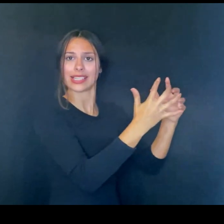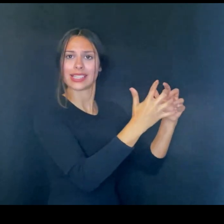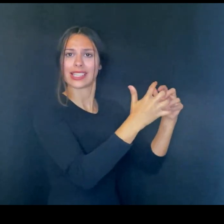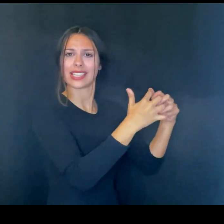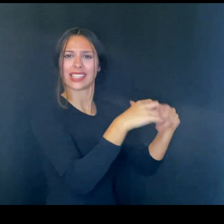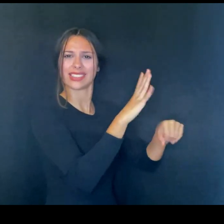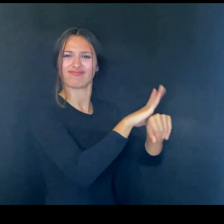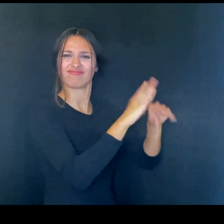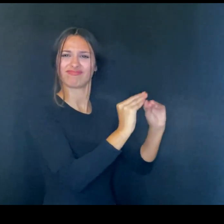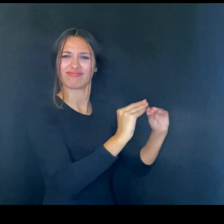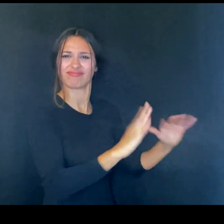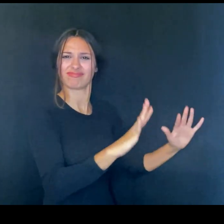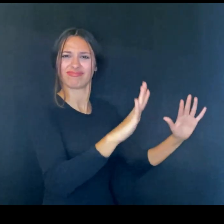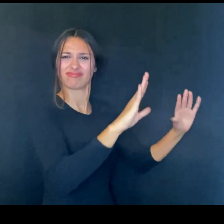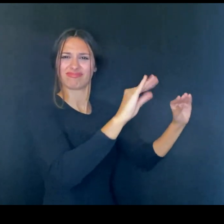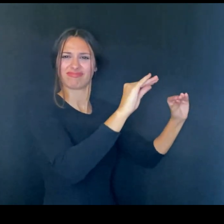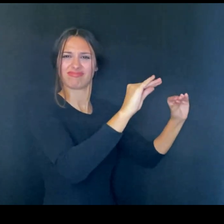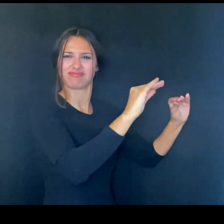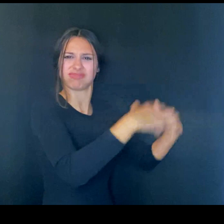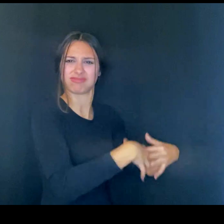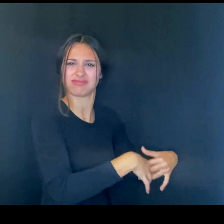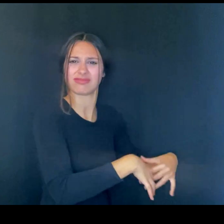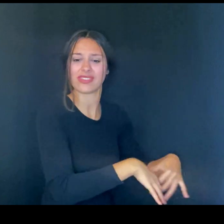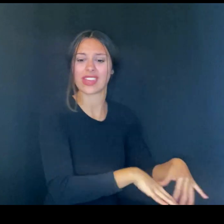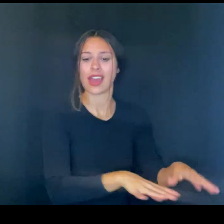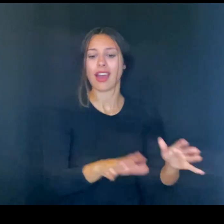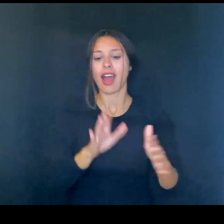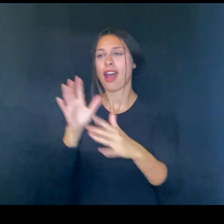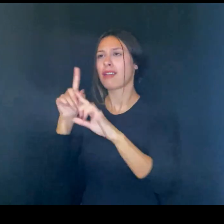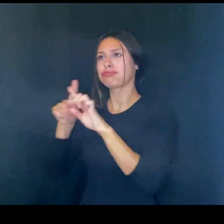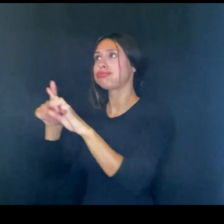His, come on, fall on the floor, shout out, sing.